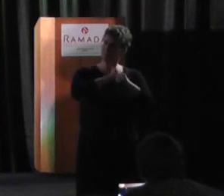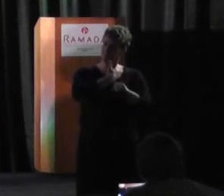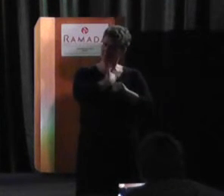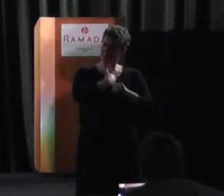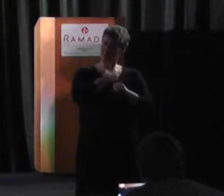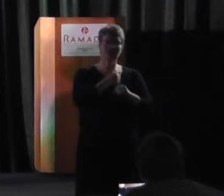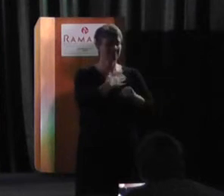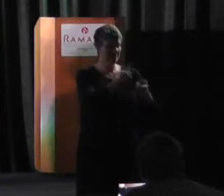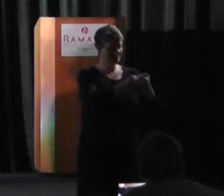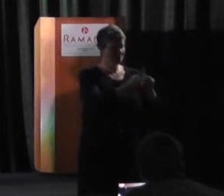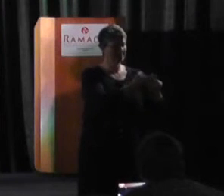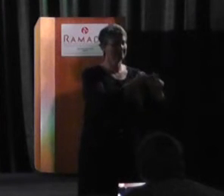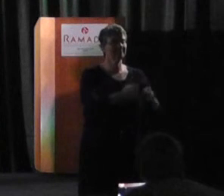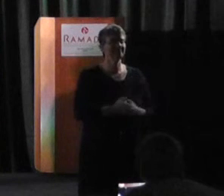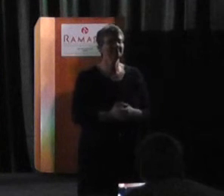friends,